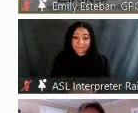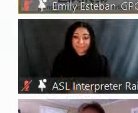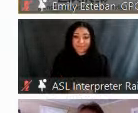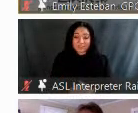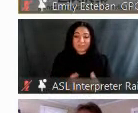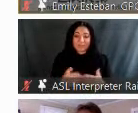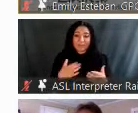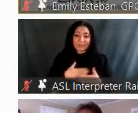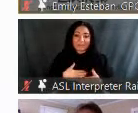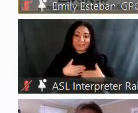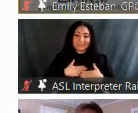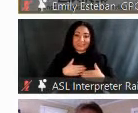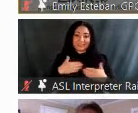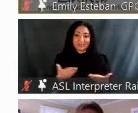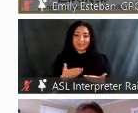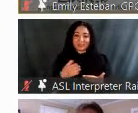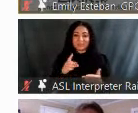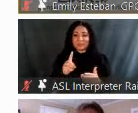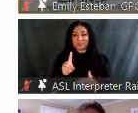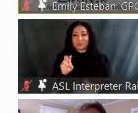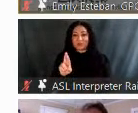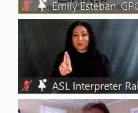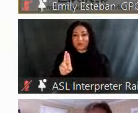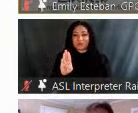to introduce Dr. Bruce Fuller.